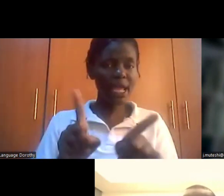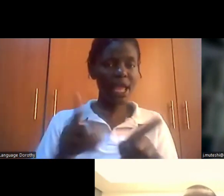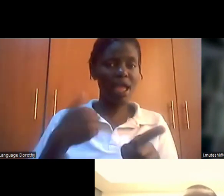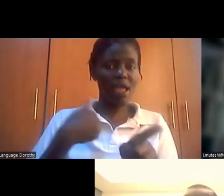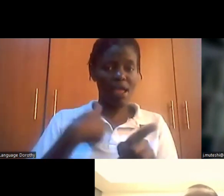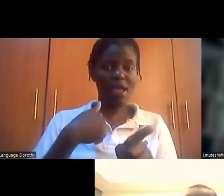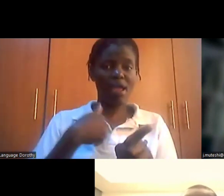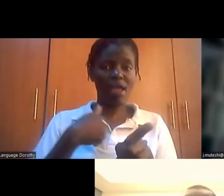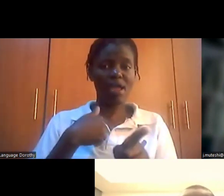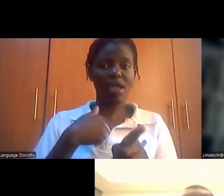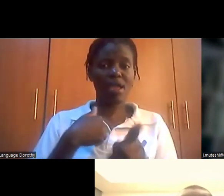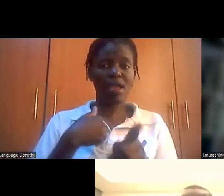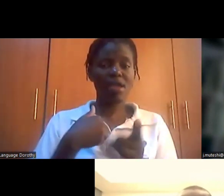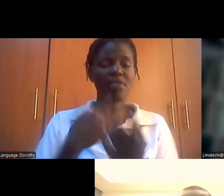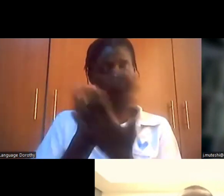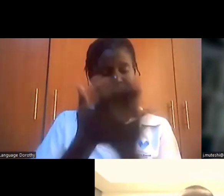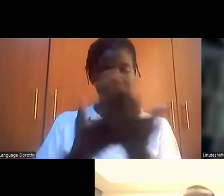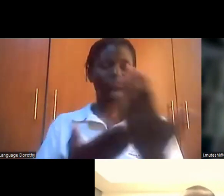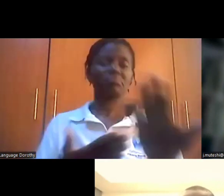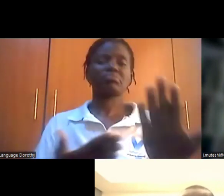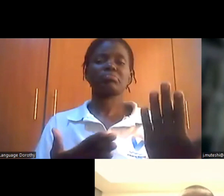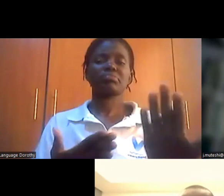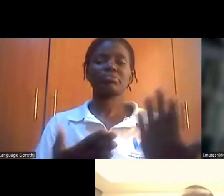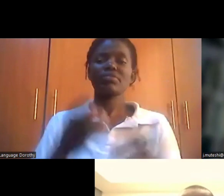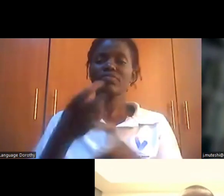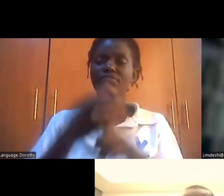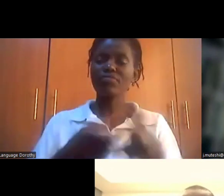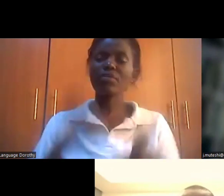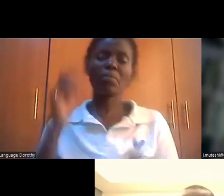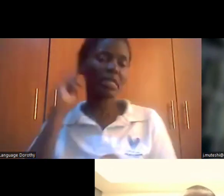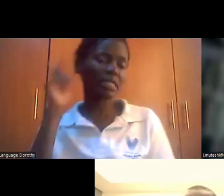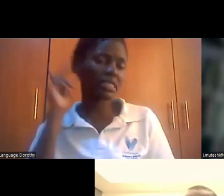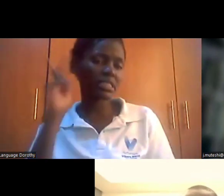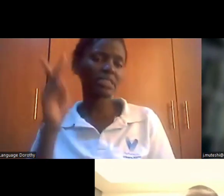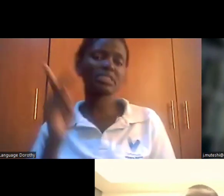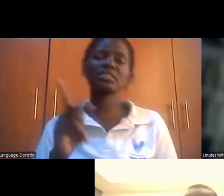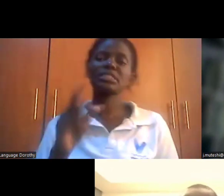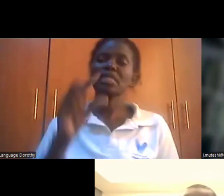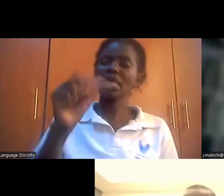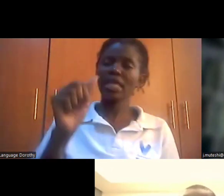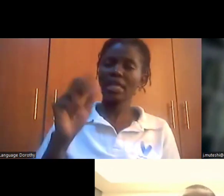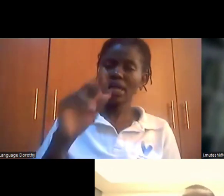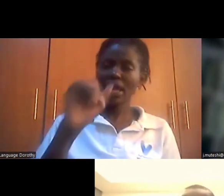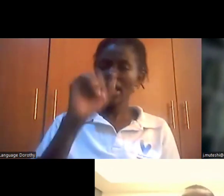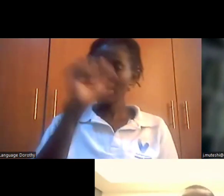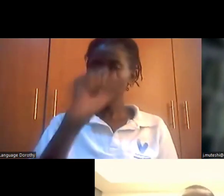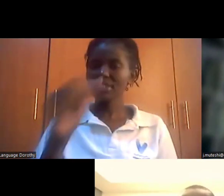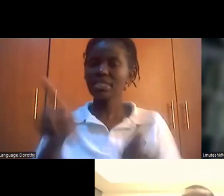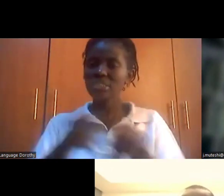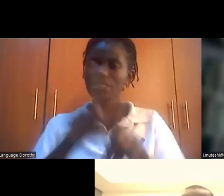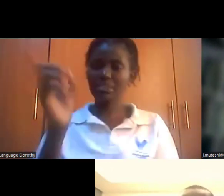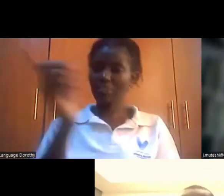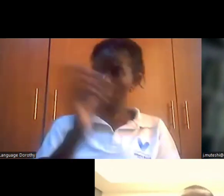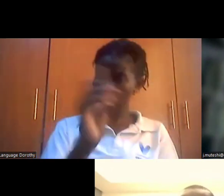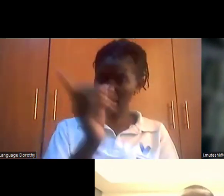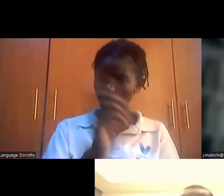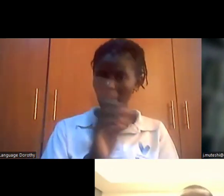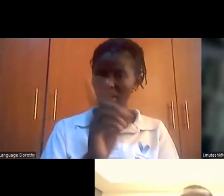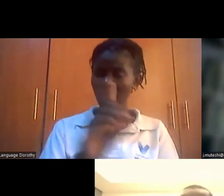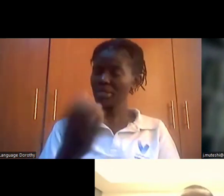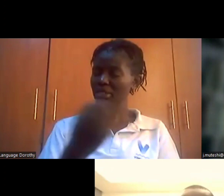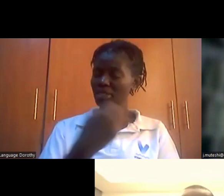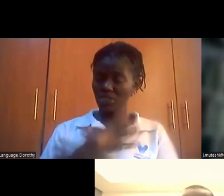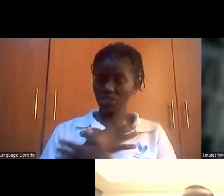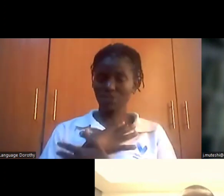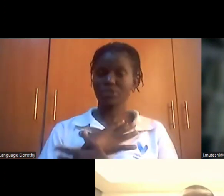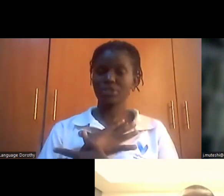of Kisii, Garissa, Nairobi, that was a shocker. And then issues to do with the rigor and the